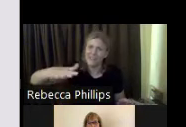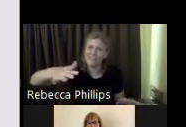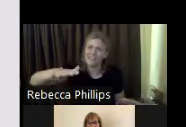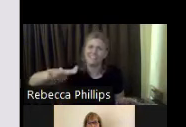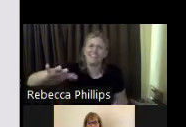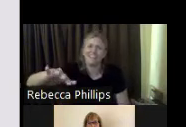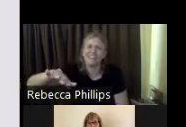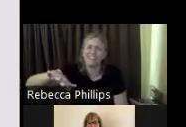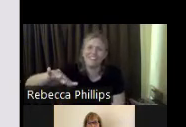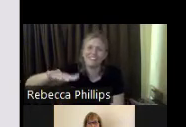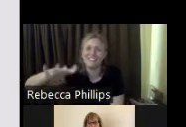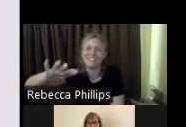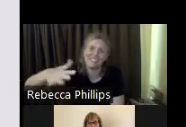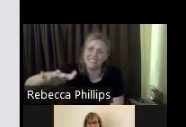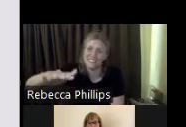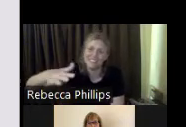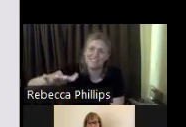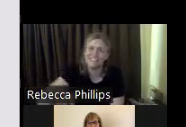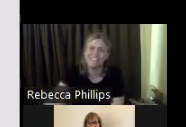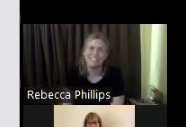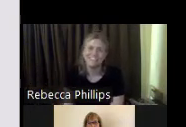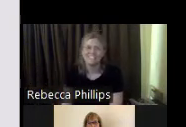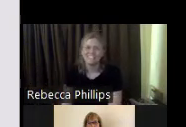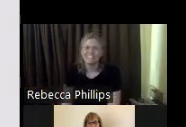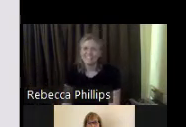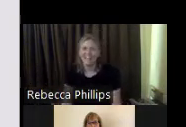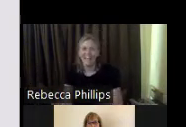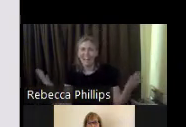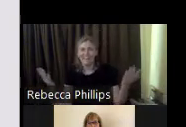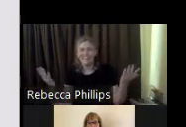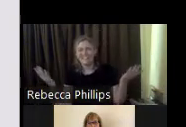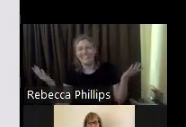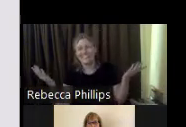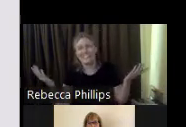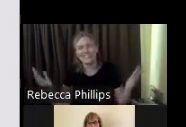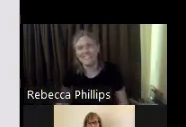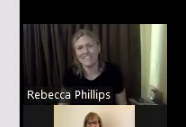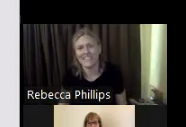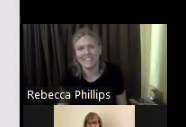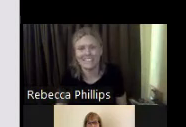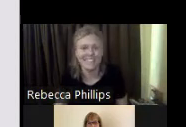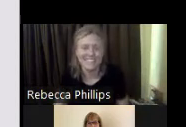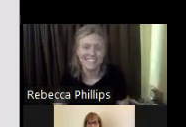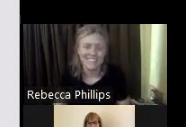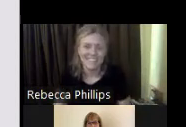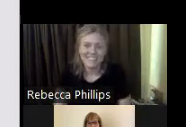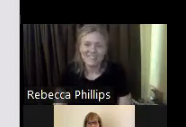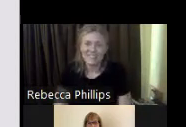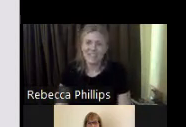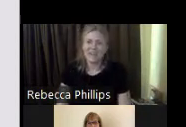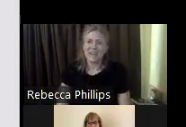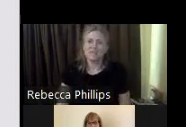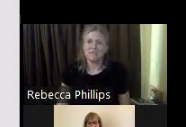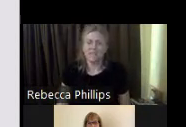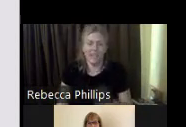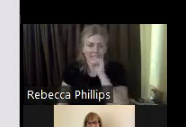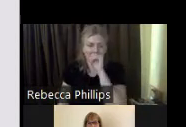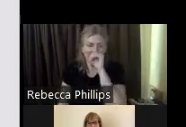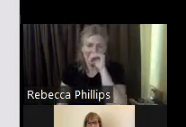so hand? I thought that everyone knew it. So. Forever. Yeah, but they just don't do it, I guess. But